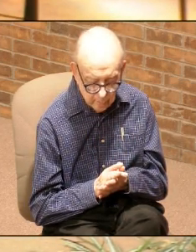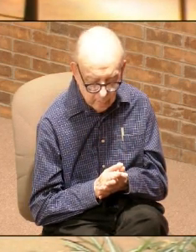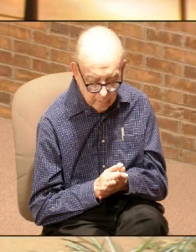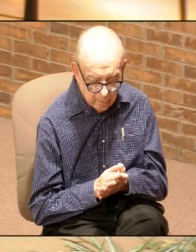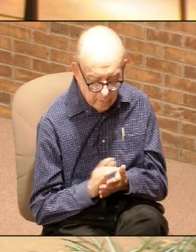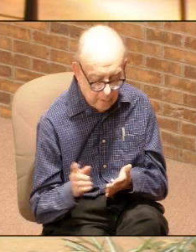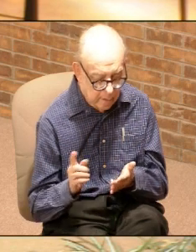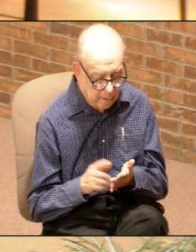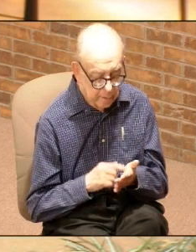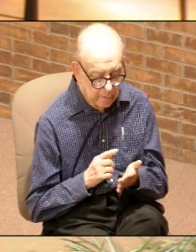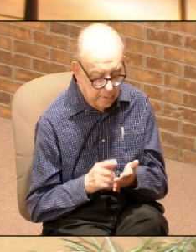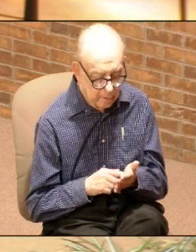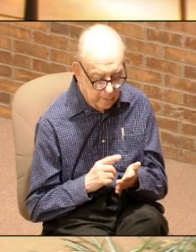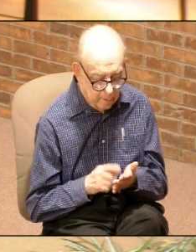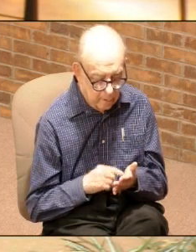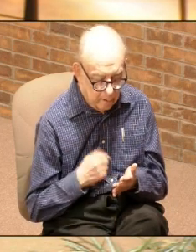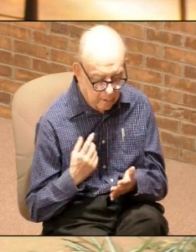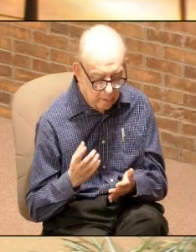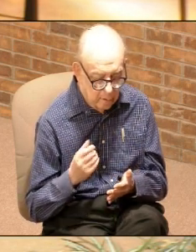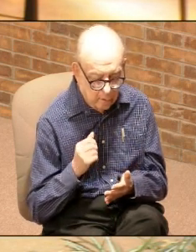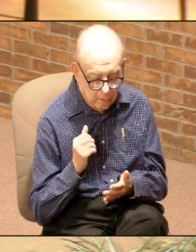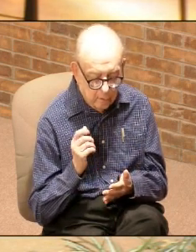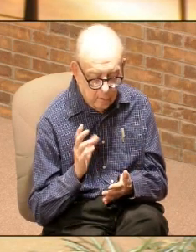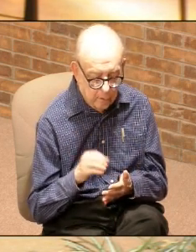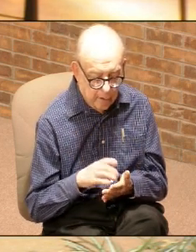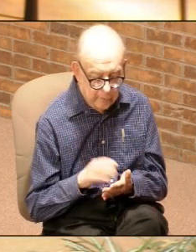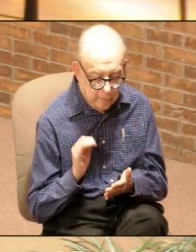And sometimes we have to learn this.